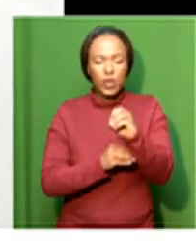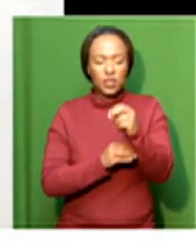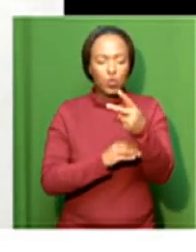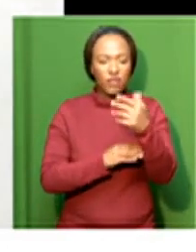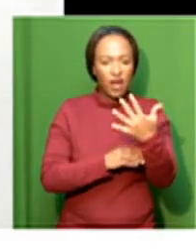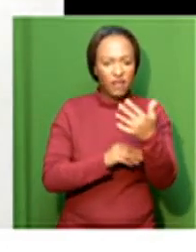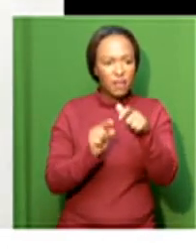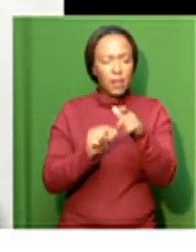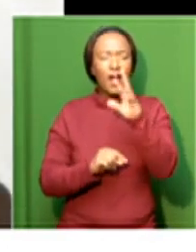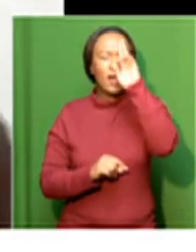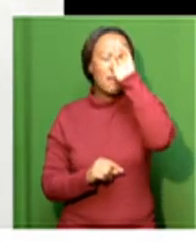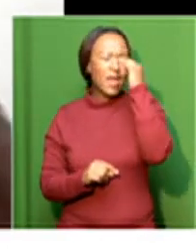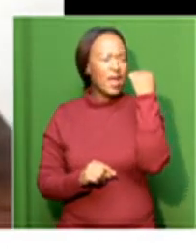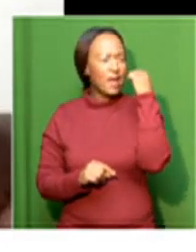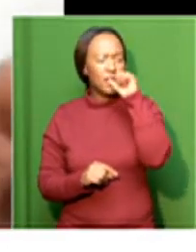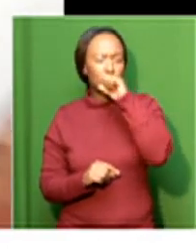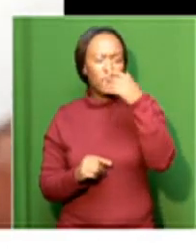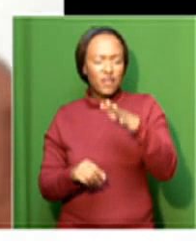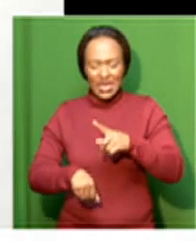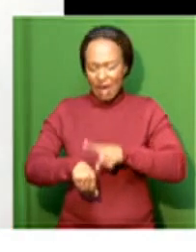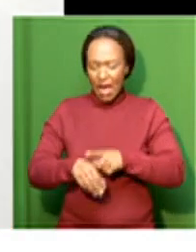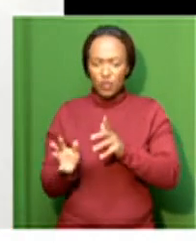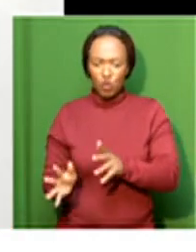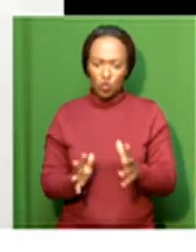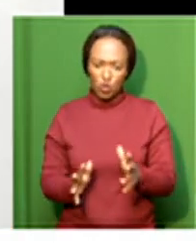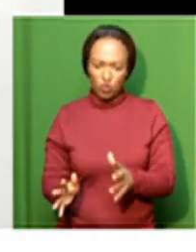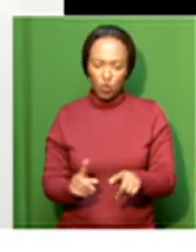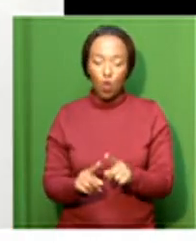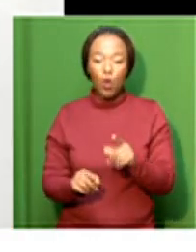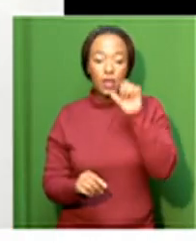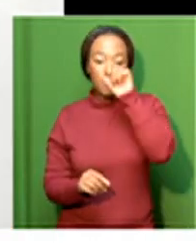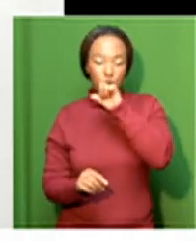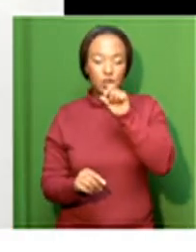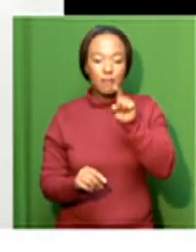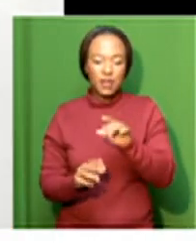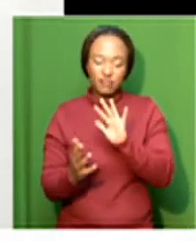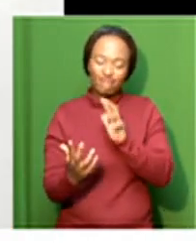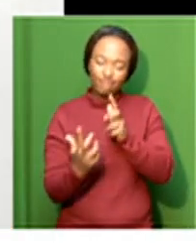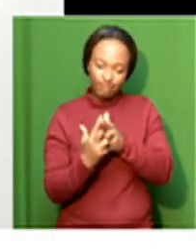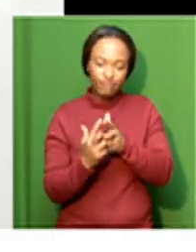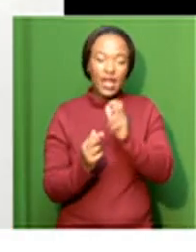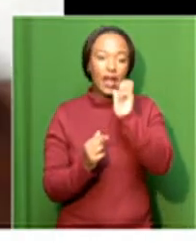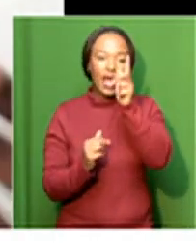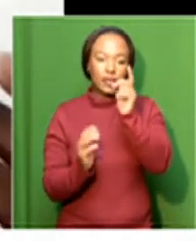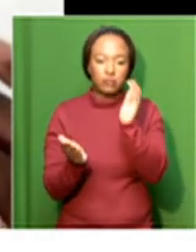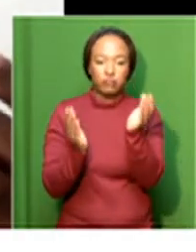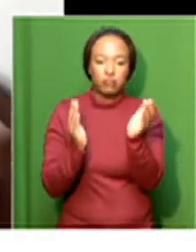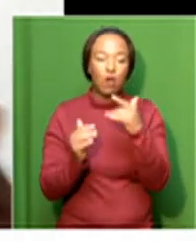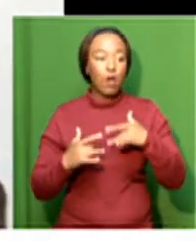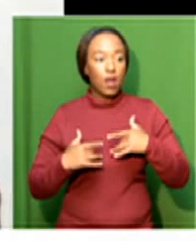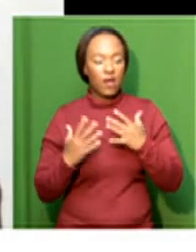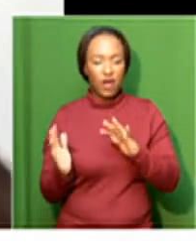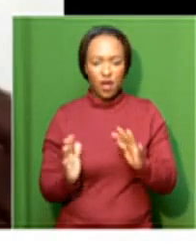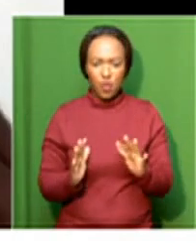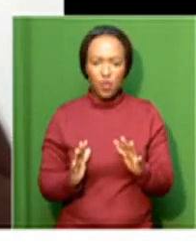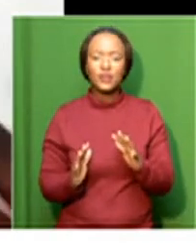2025, people will be like, I remember this song. He released this song at this time. So the music that we make is actually a benchmark of us living life